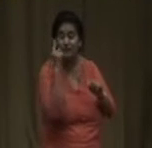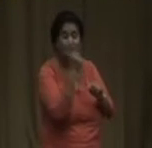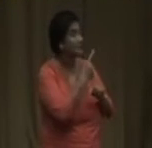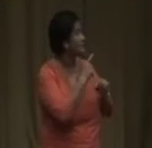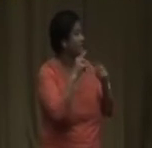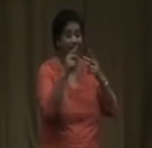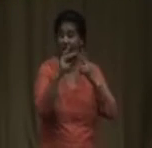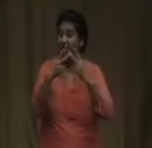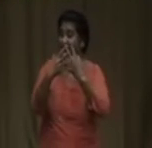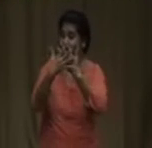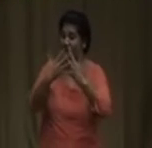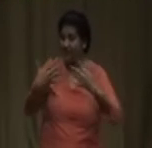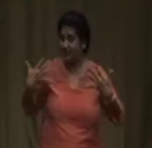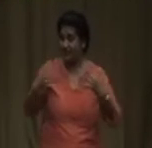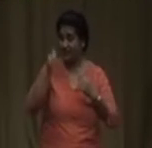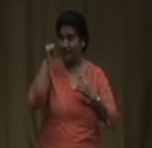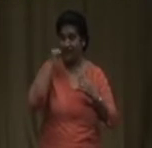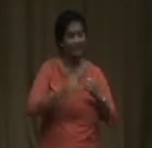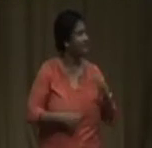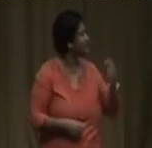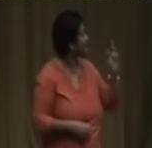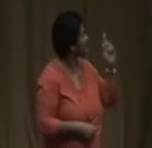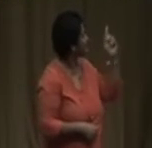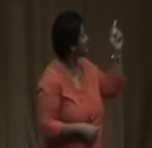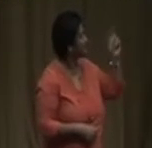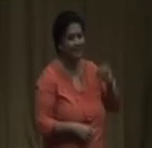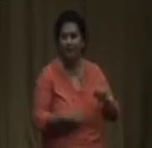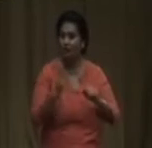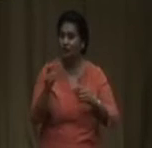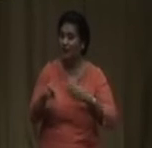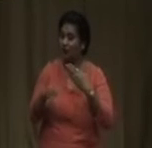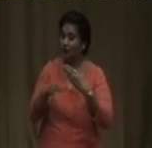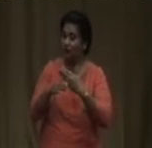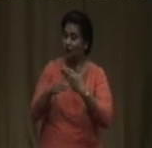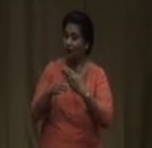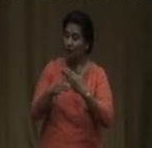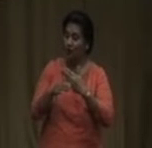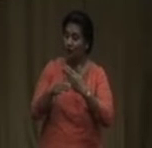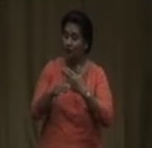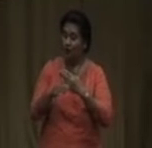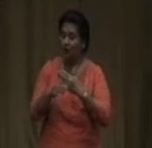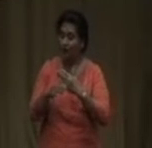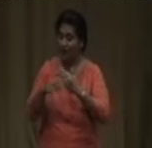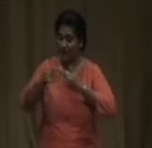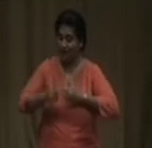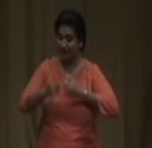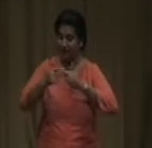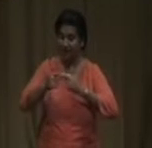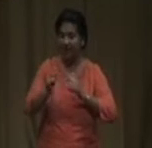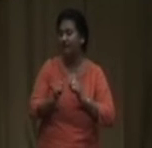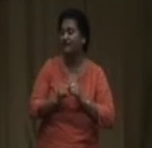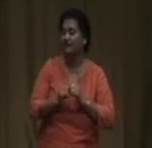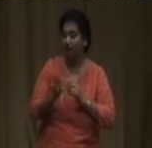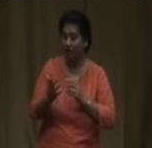at the back there, right? But we need to operate and think within the constraints of university level